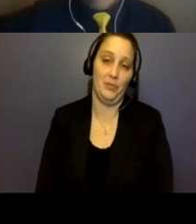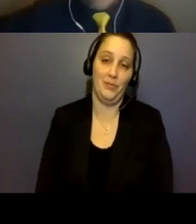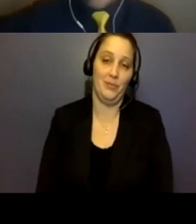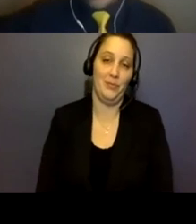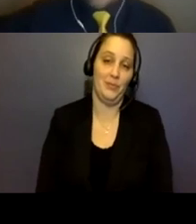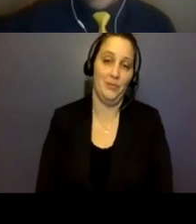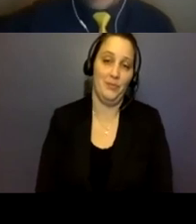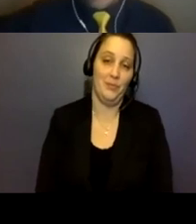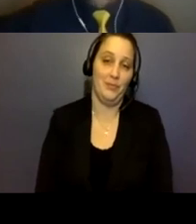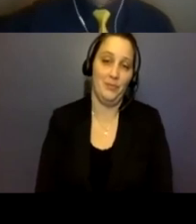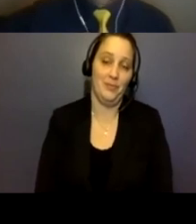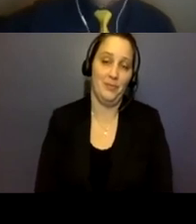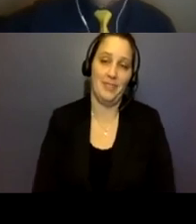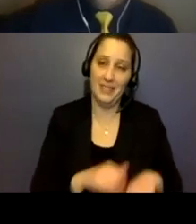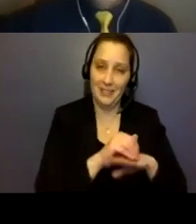we'll come back to this.